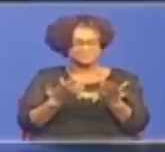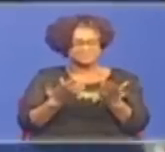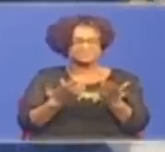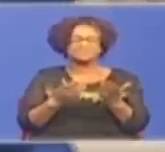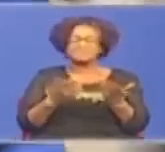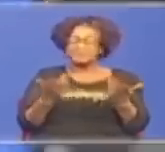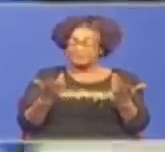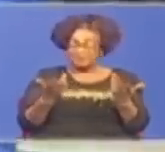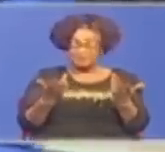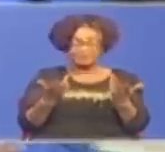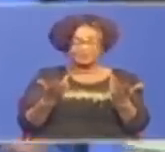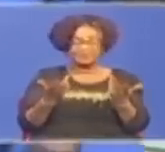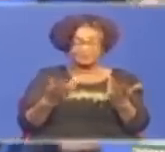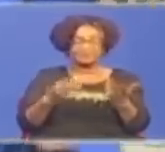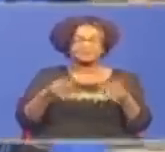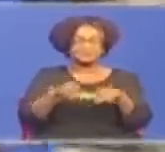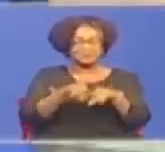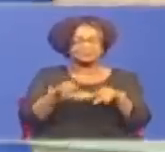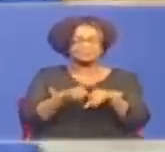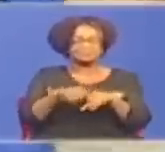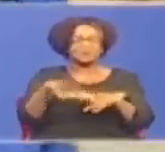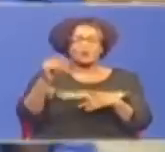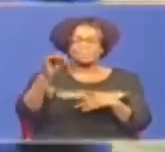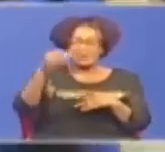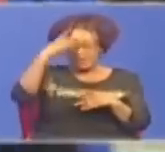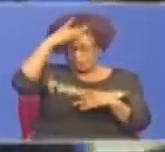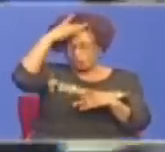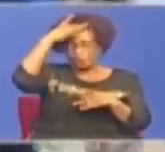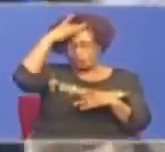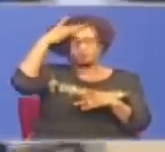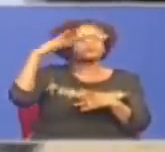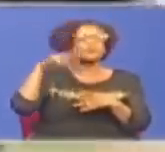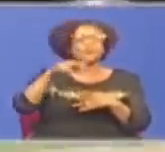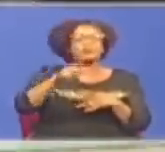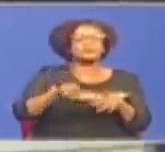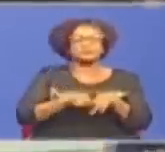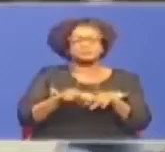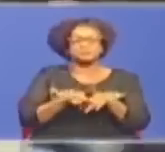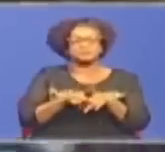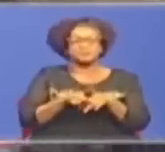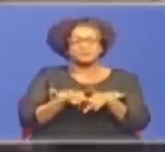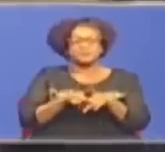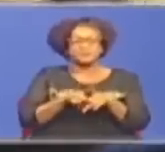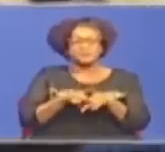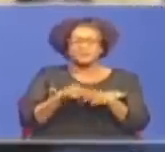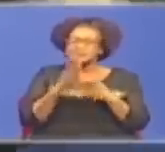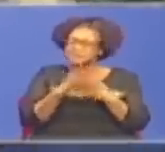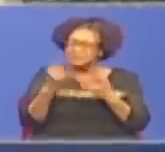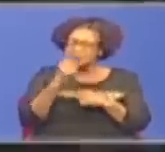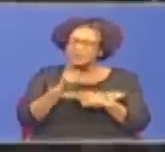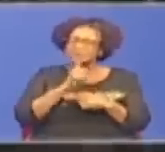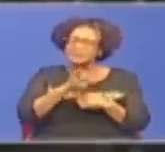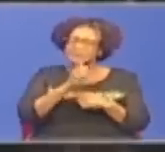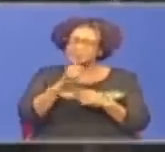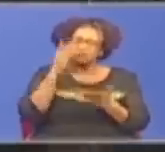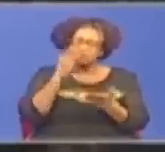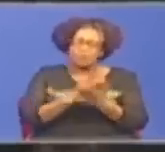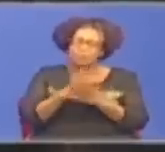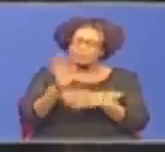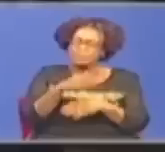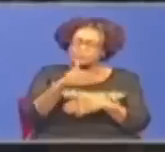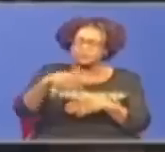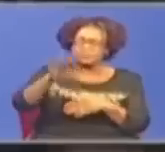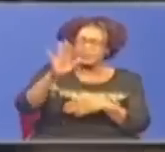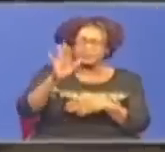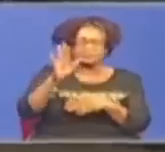Obado too is walking. A tightrope. Someone is threatening to stop his music